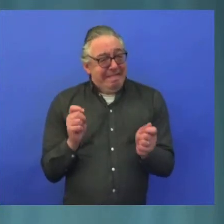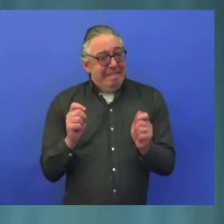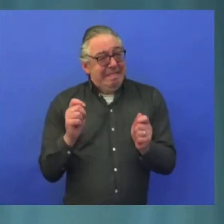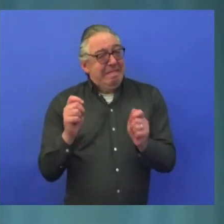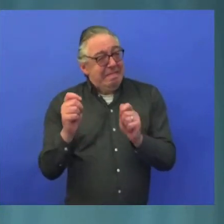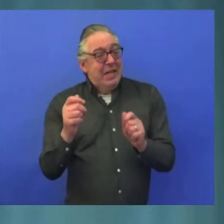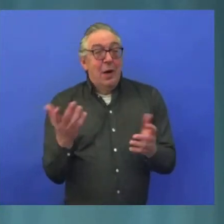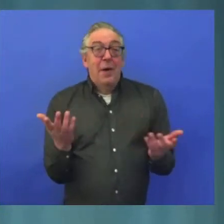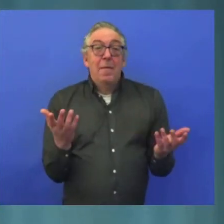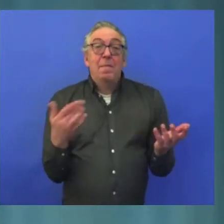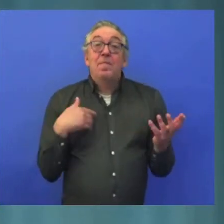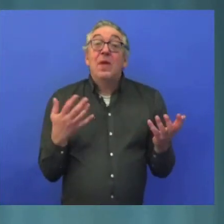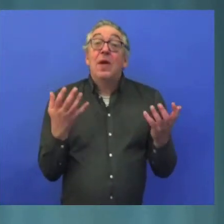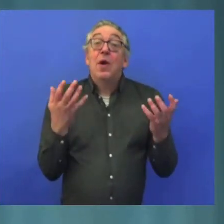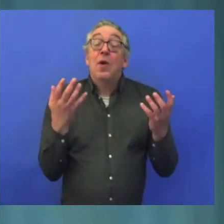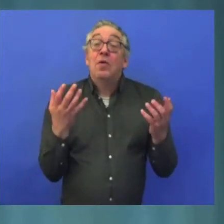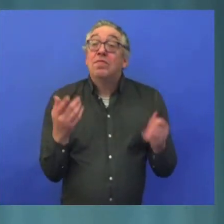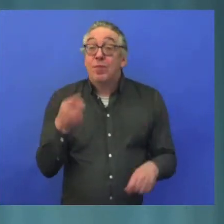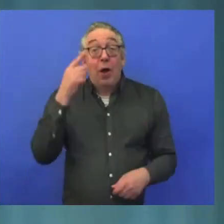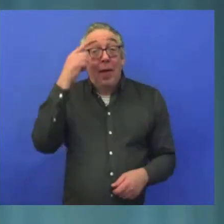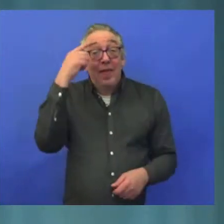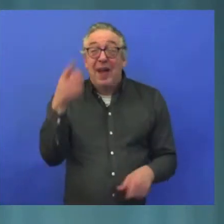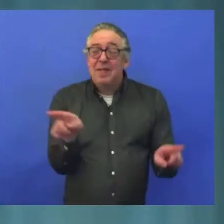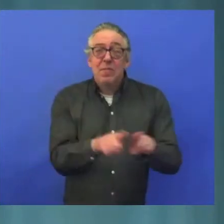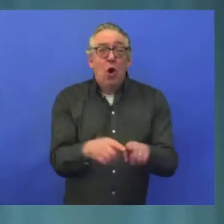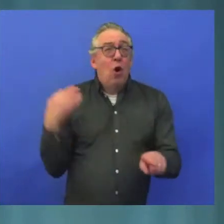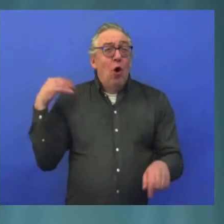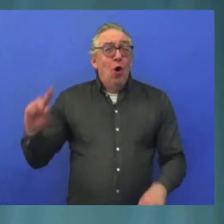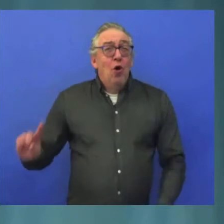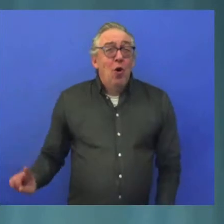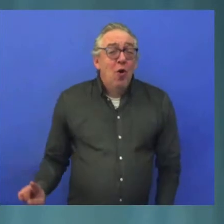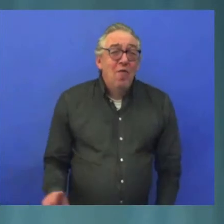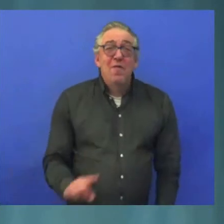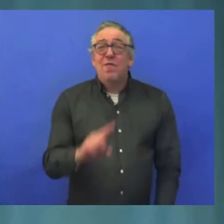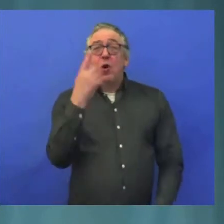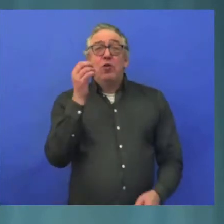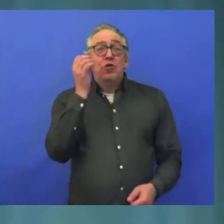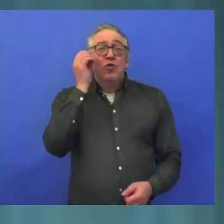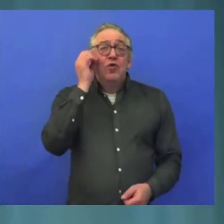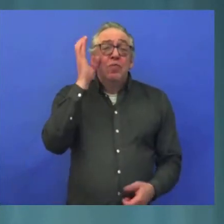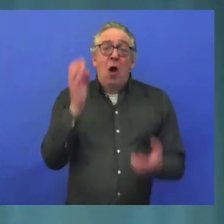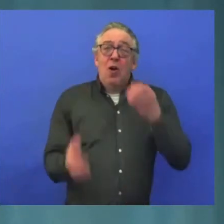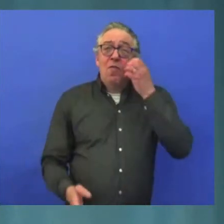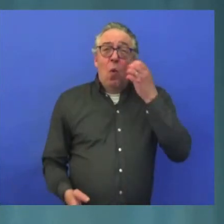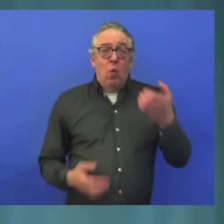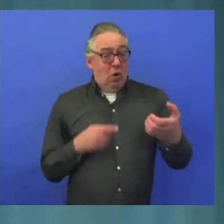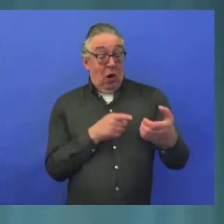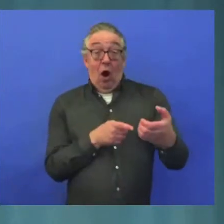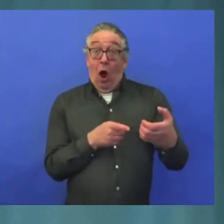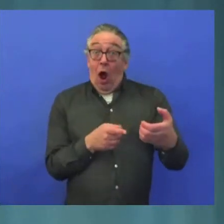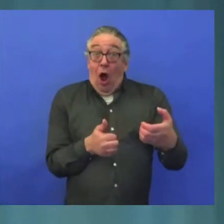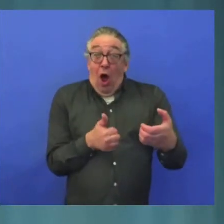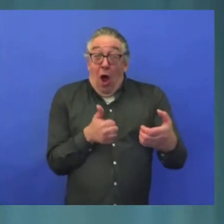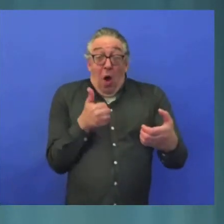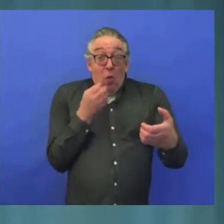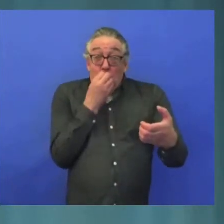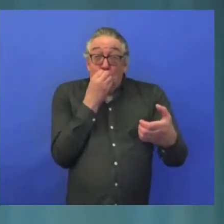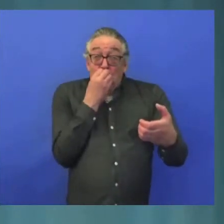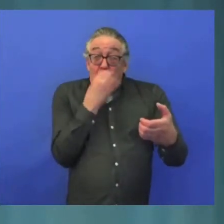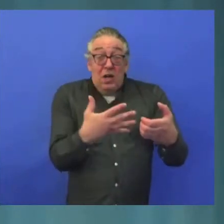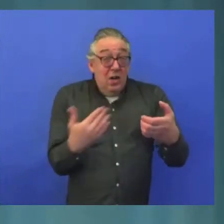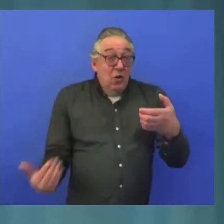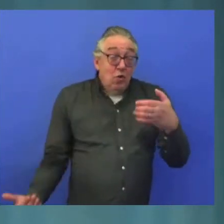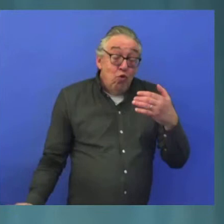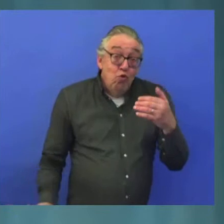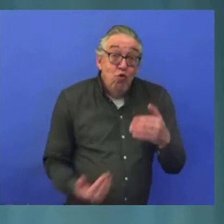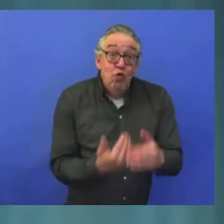the first smartphone or product. It's a great innovation. It was a great information, but from the view